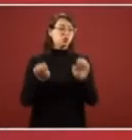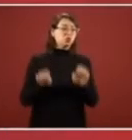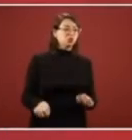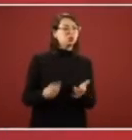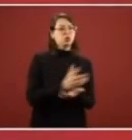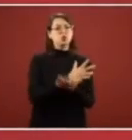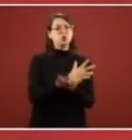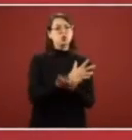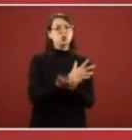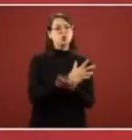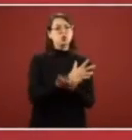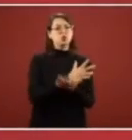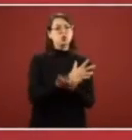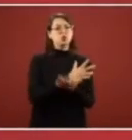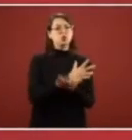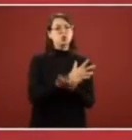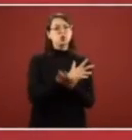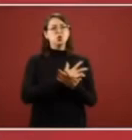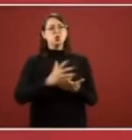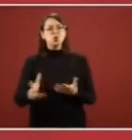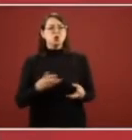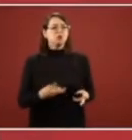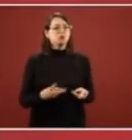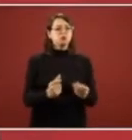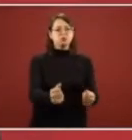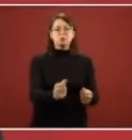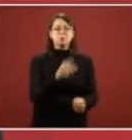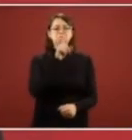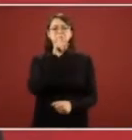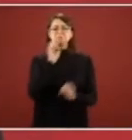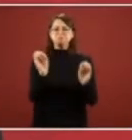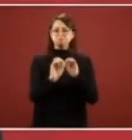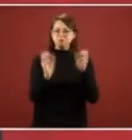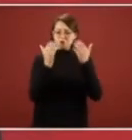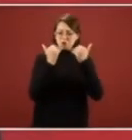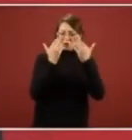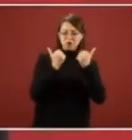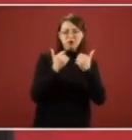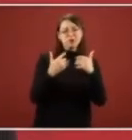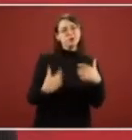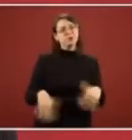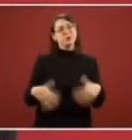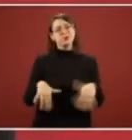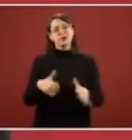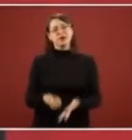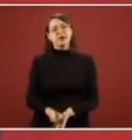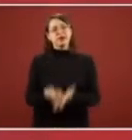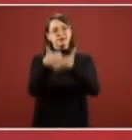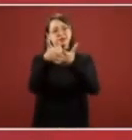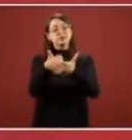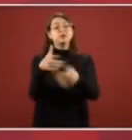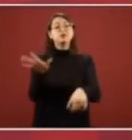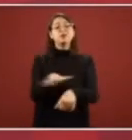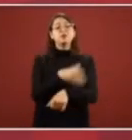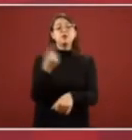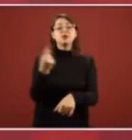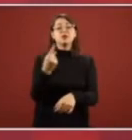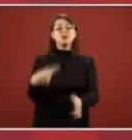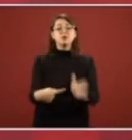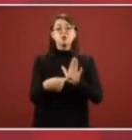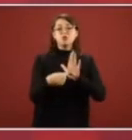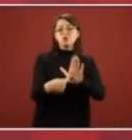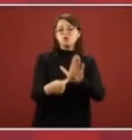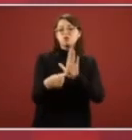gobierno. Or luxuries in the government. Porque se demostró. Because it was que se